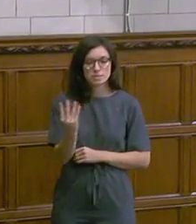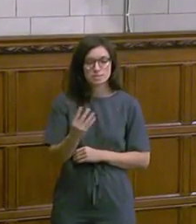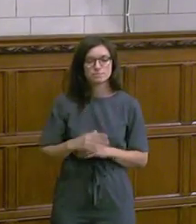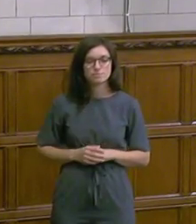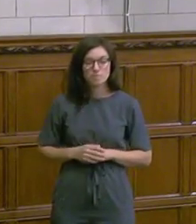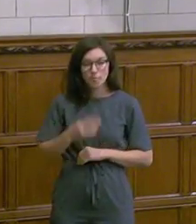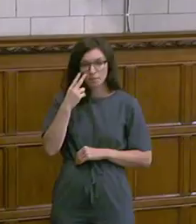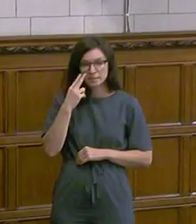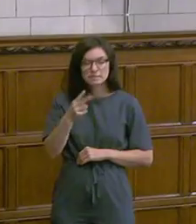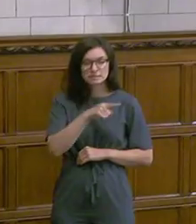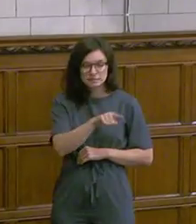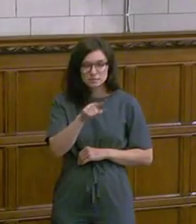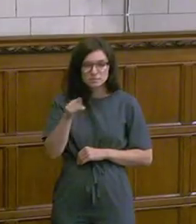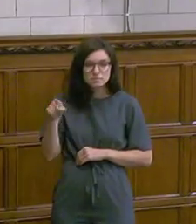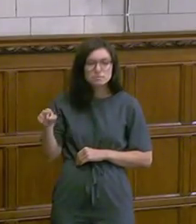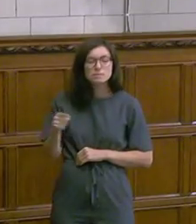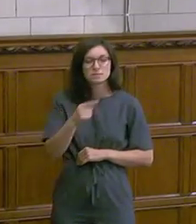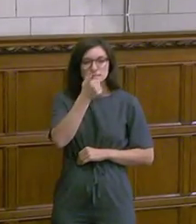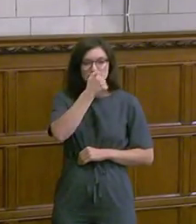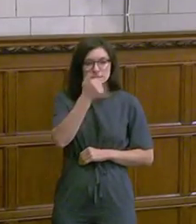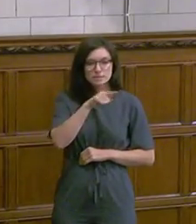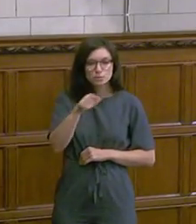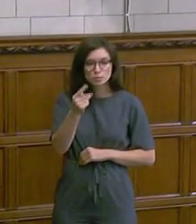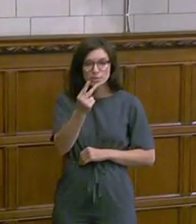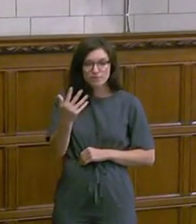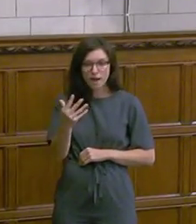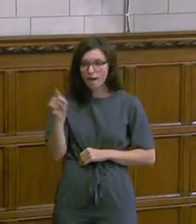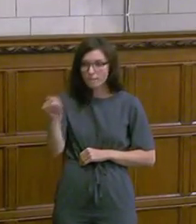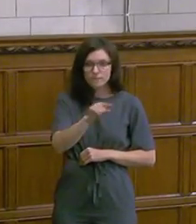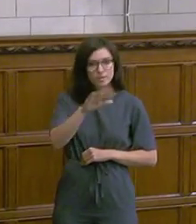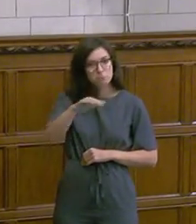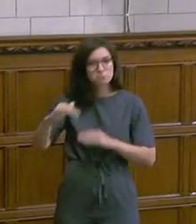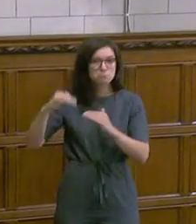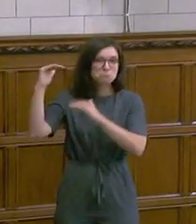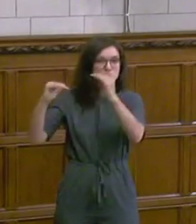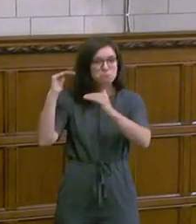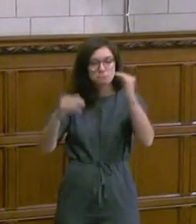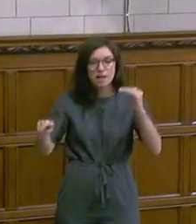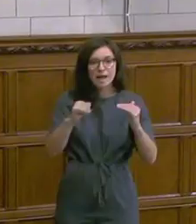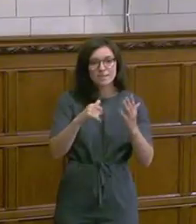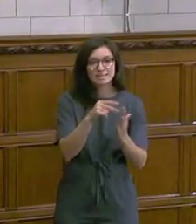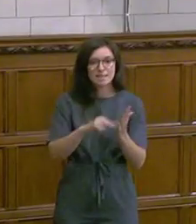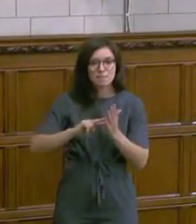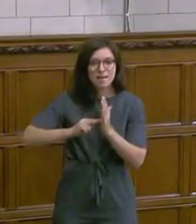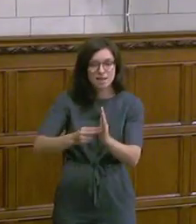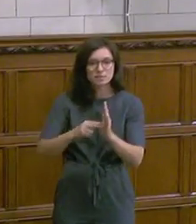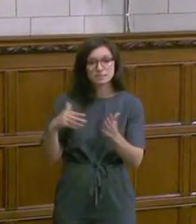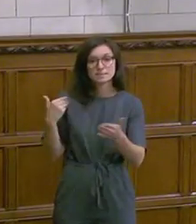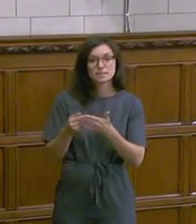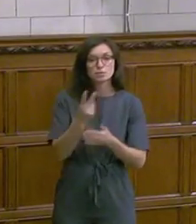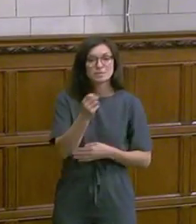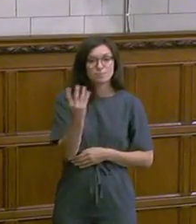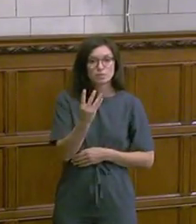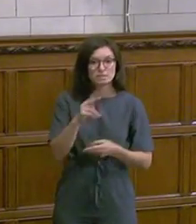significant increases in the number of 16 to 25-year-olds with a statement of SEN or an EHC plan since 2014.